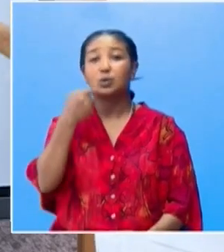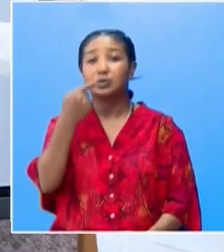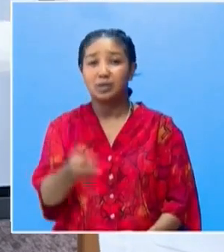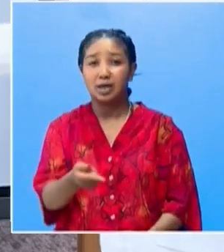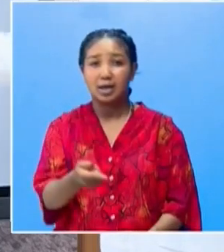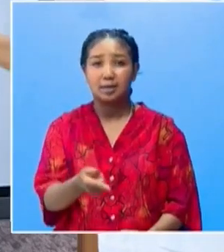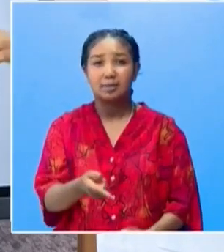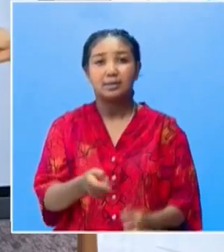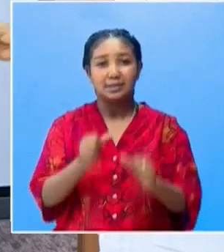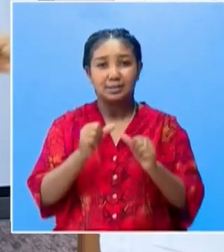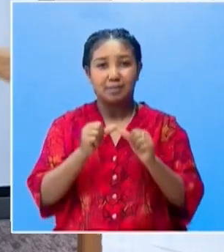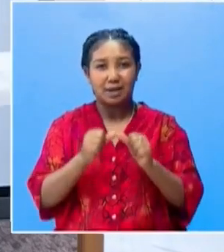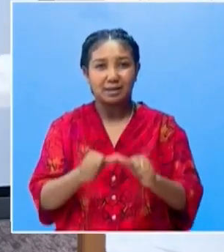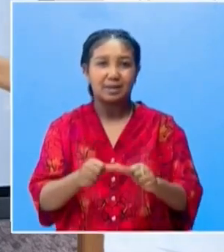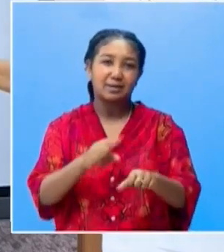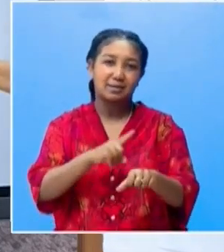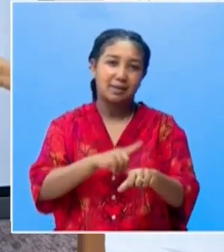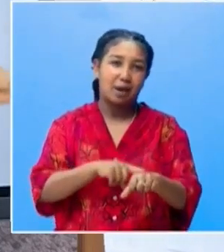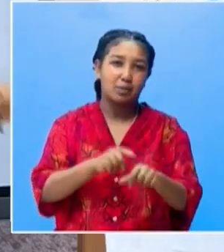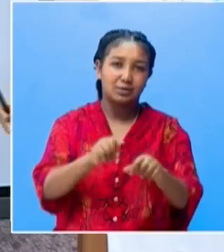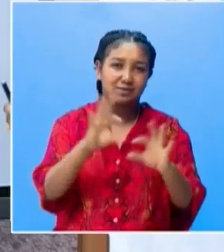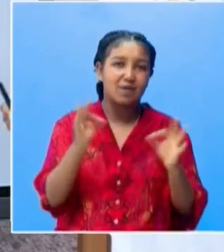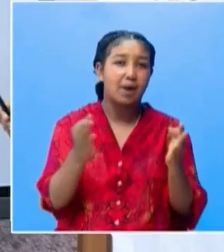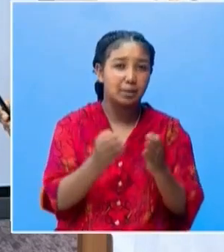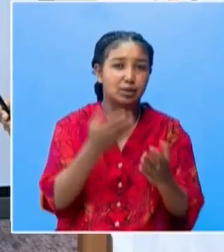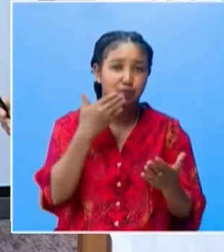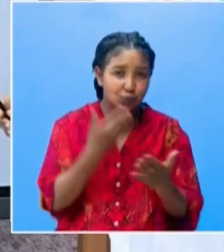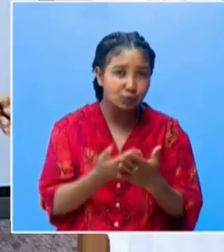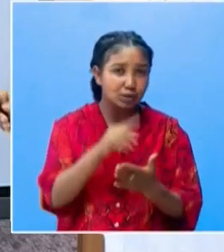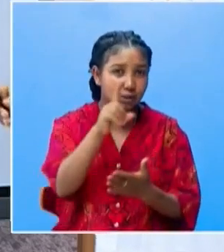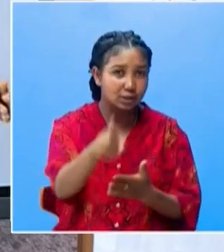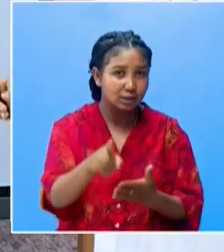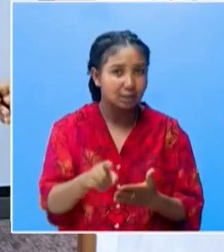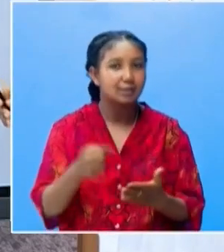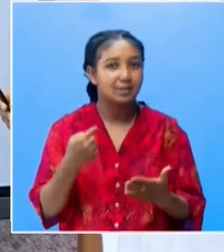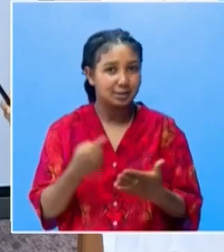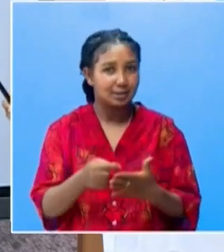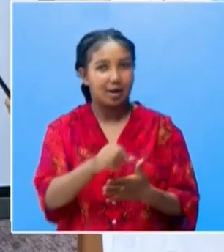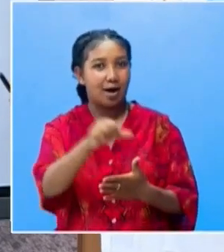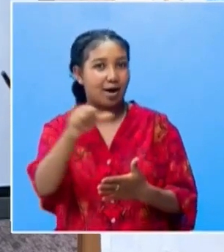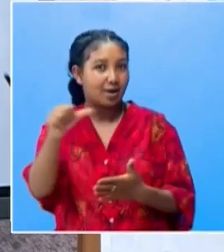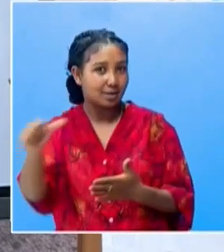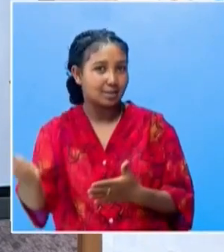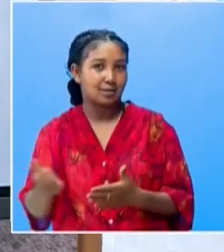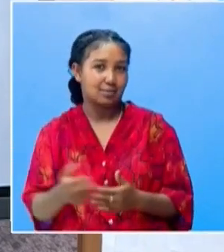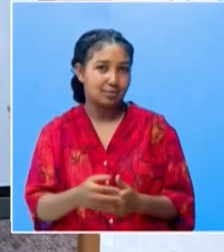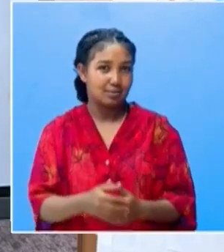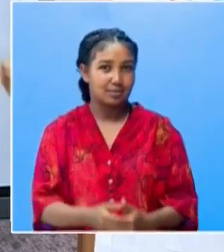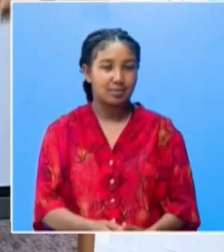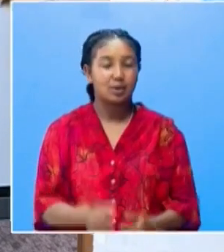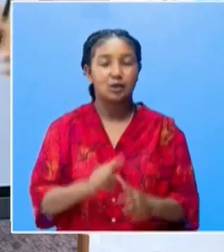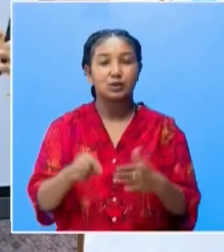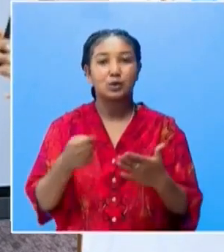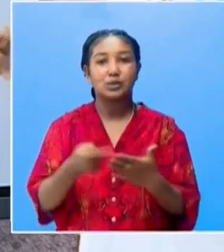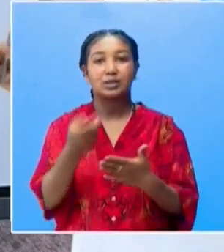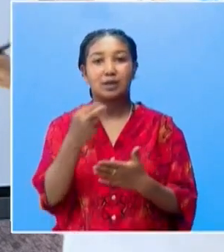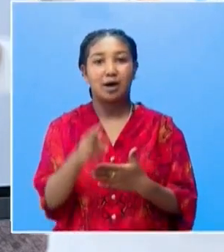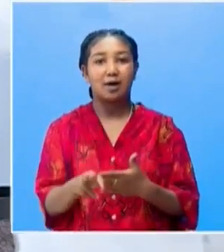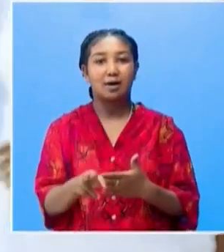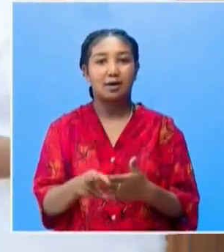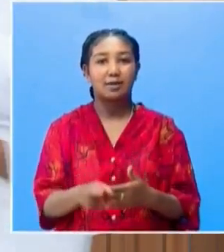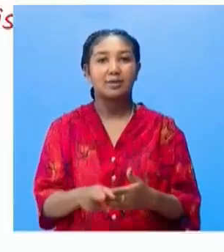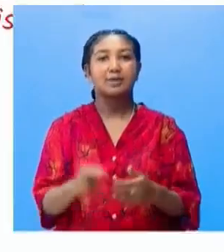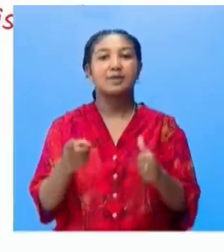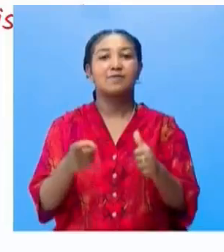say spending time with your family is good? This is also another thing, yes? So these are what?